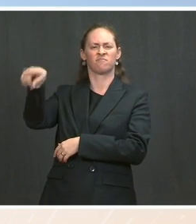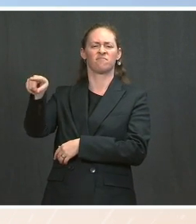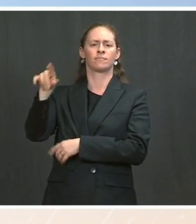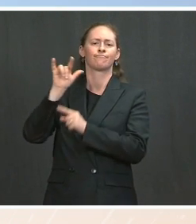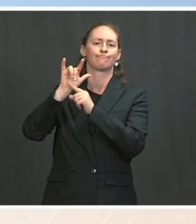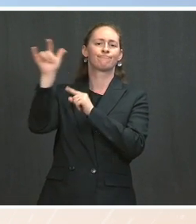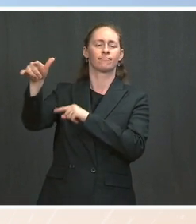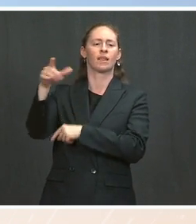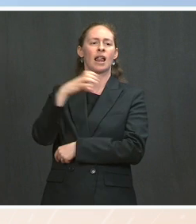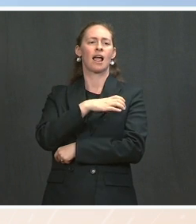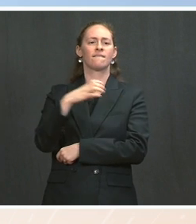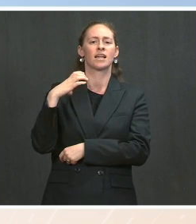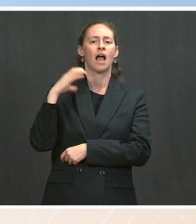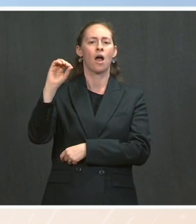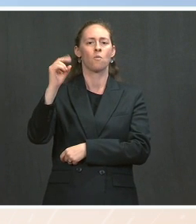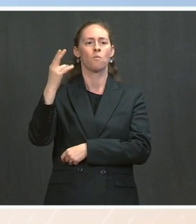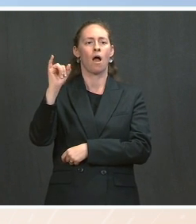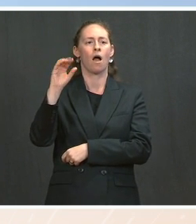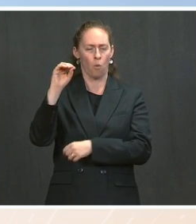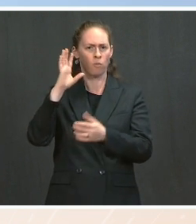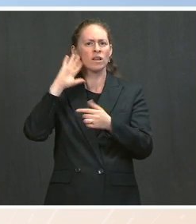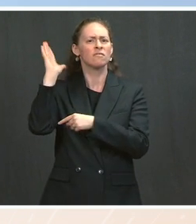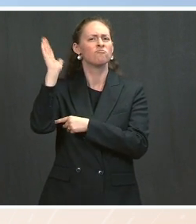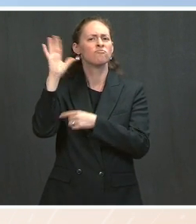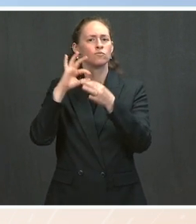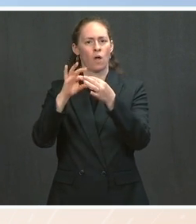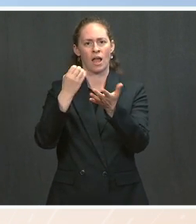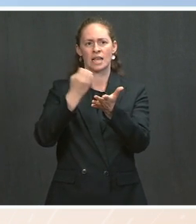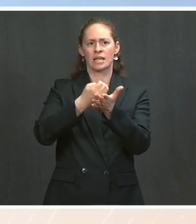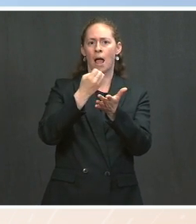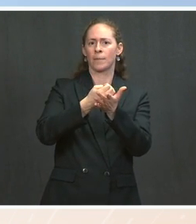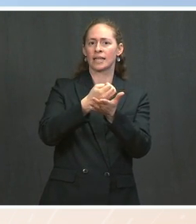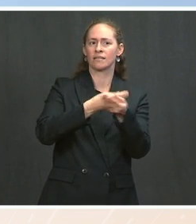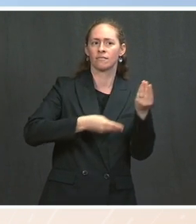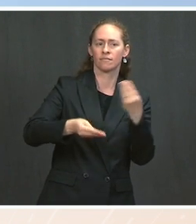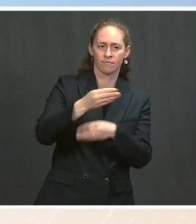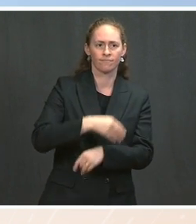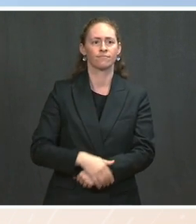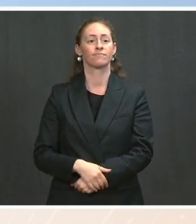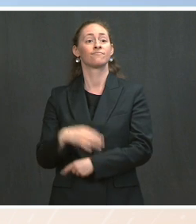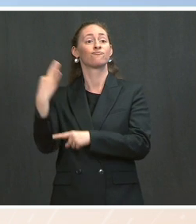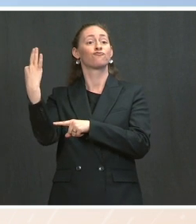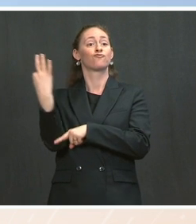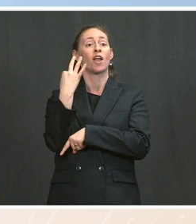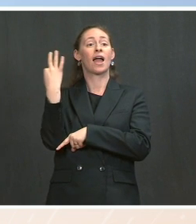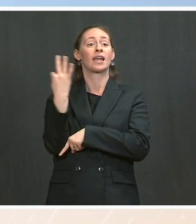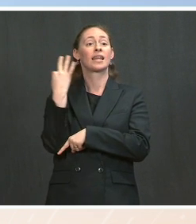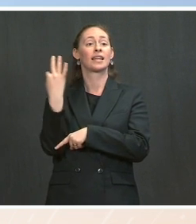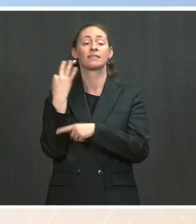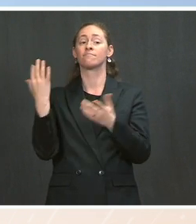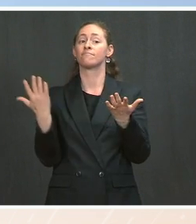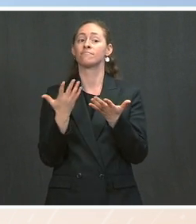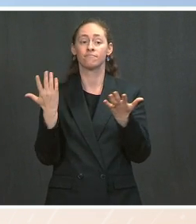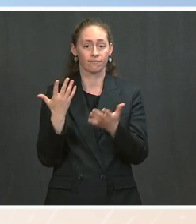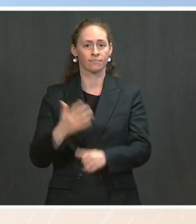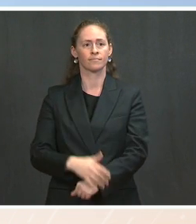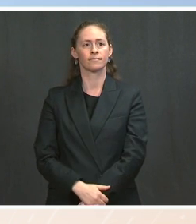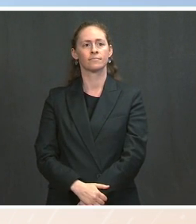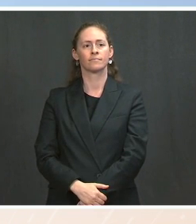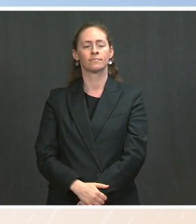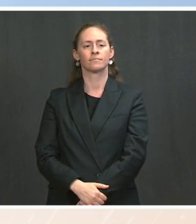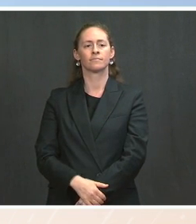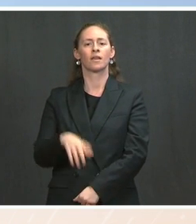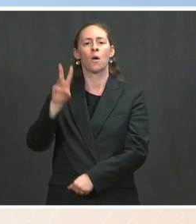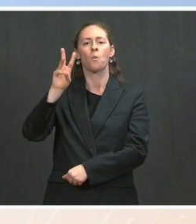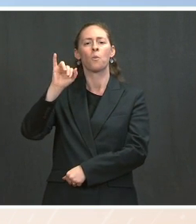will be released and he will also travel to Wilmington where he will remain over the Memorial Day weekend. With that, Darlene, why don't you kick us off? Thank